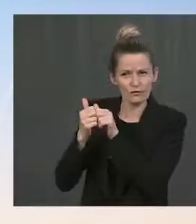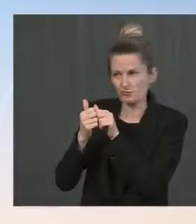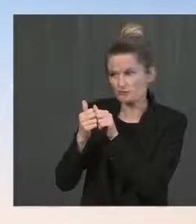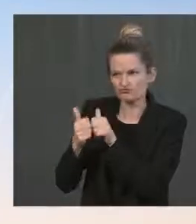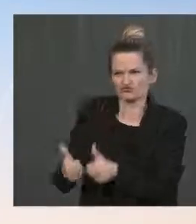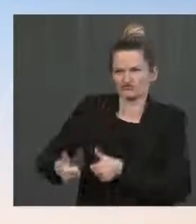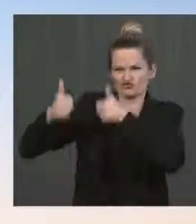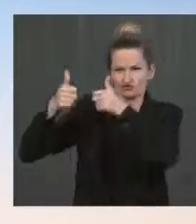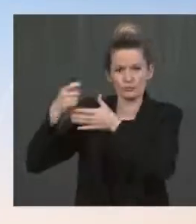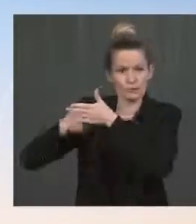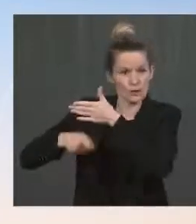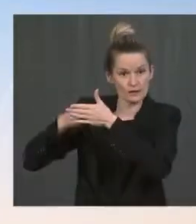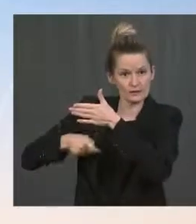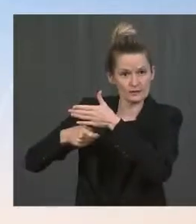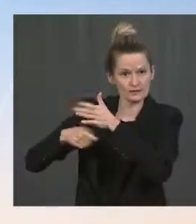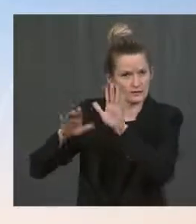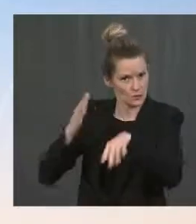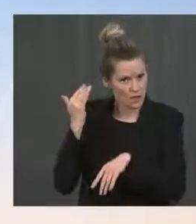to